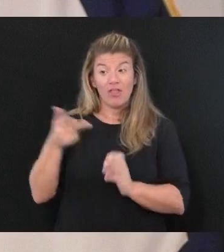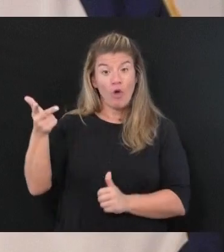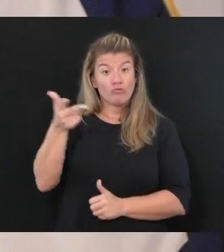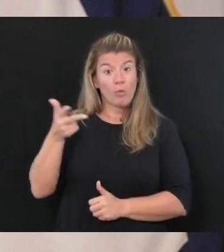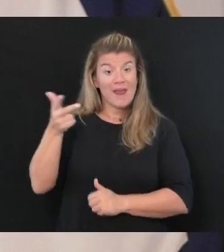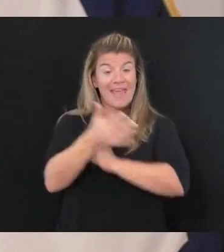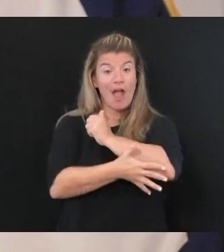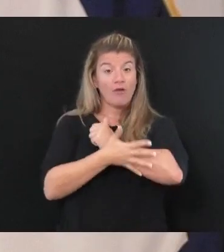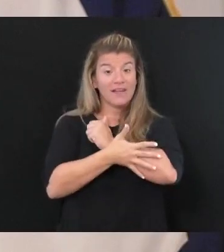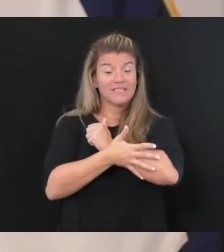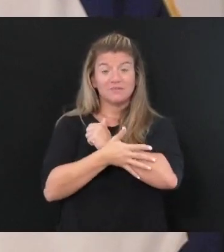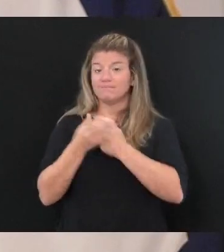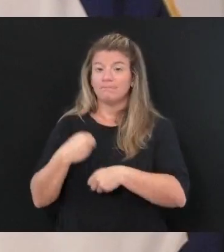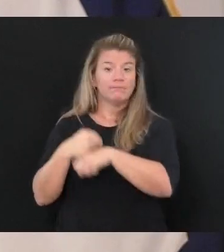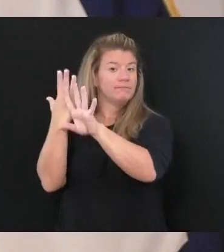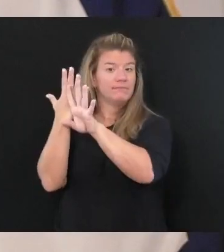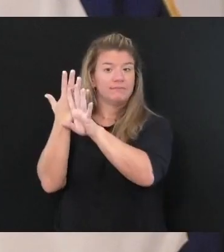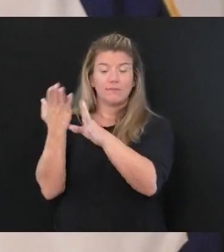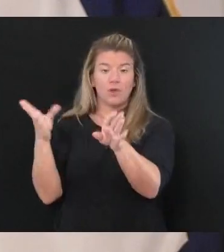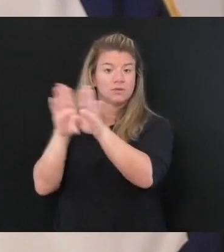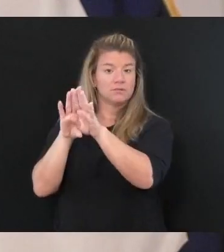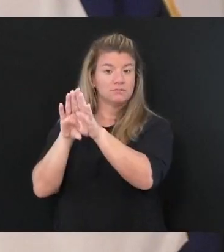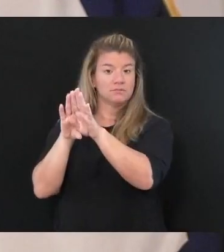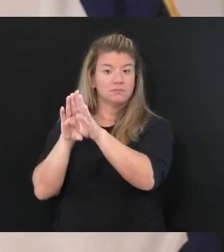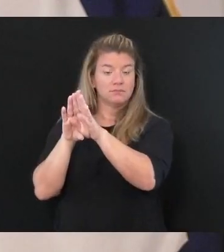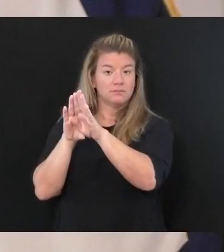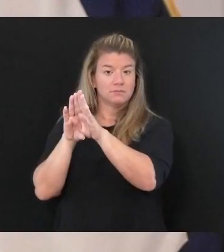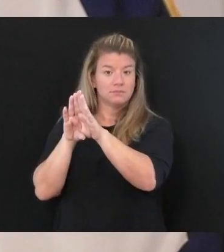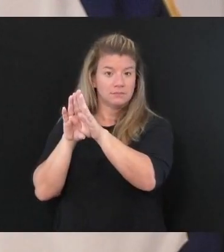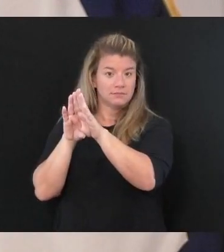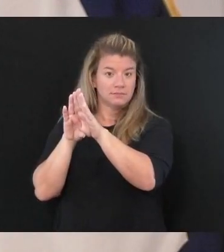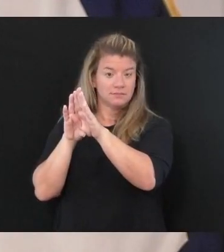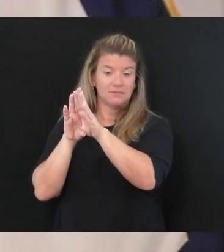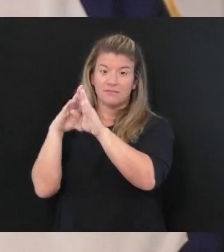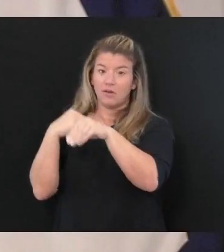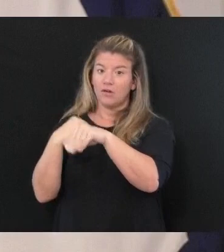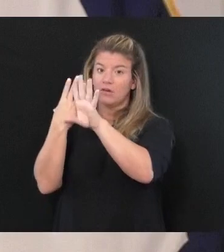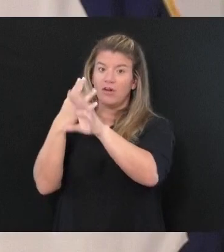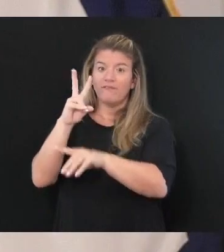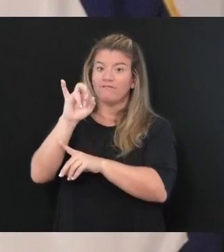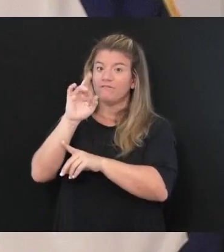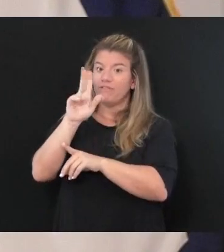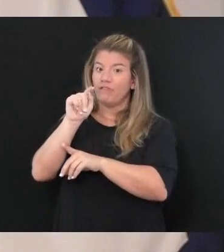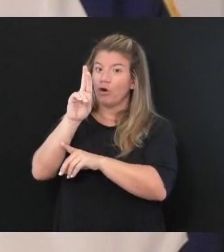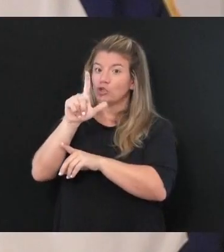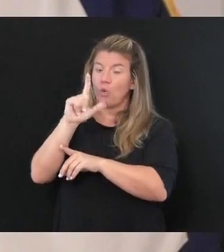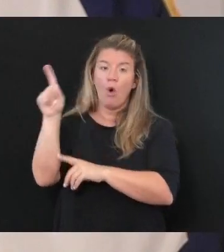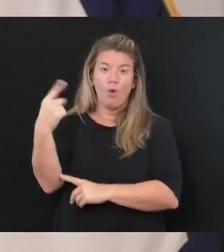be 100% virtual, and that's all they could be. Now,